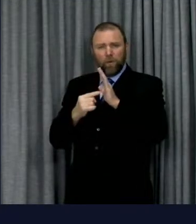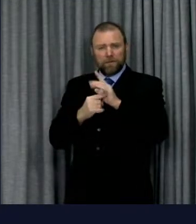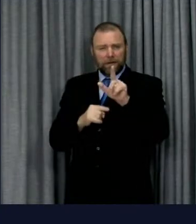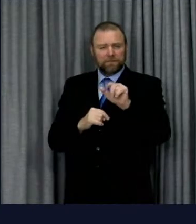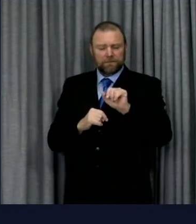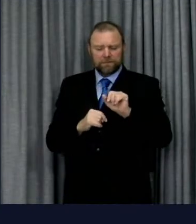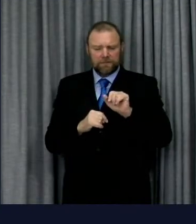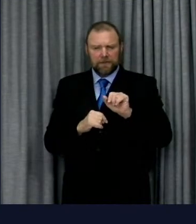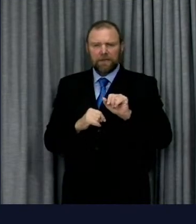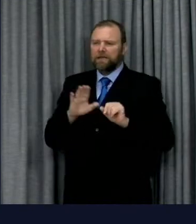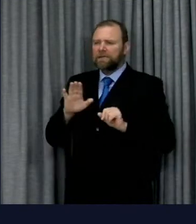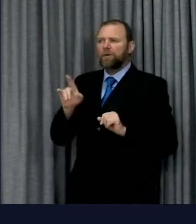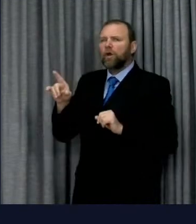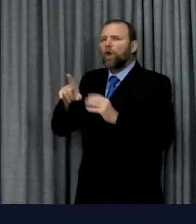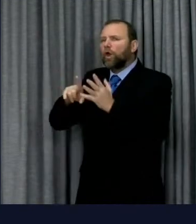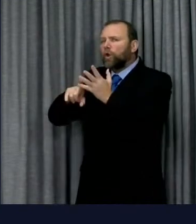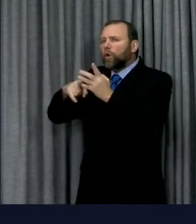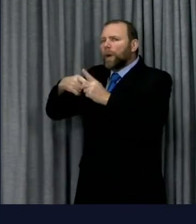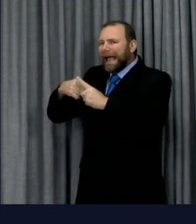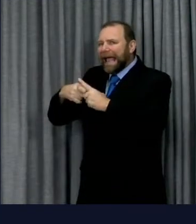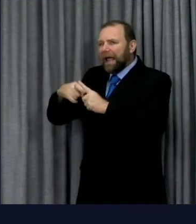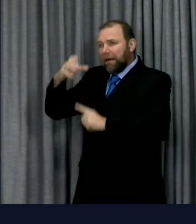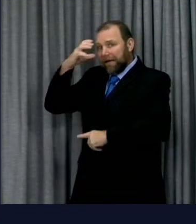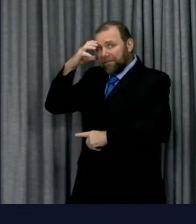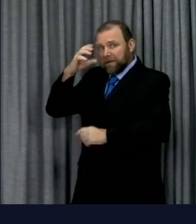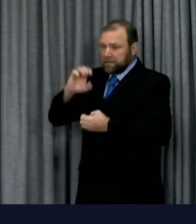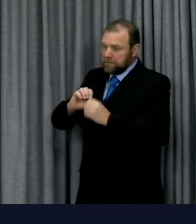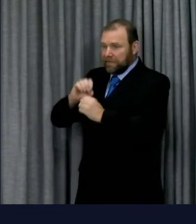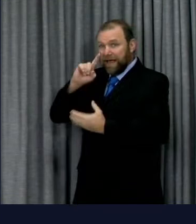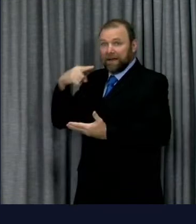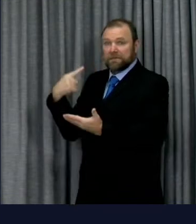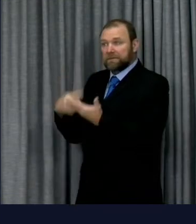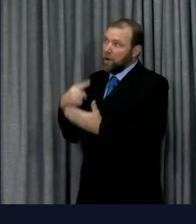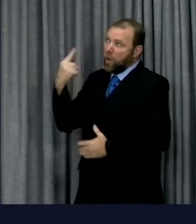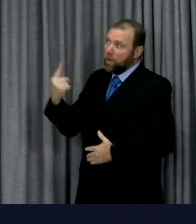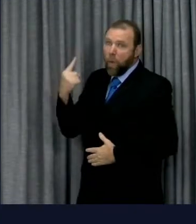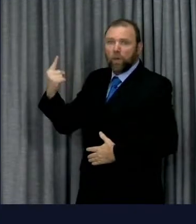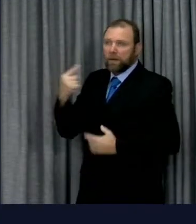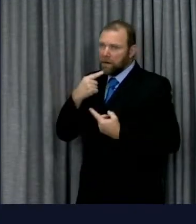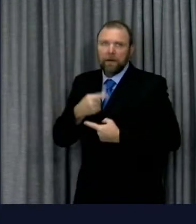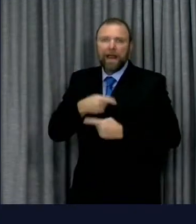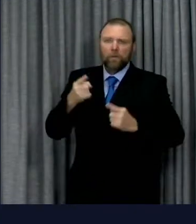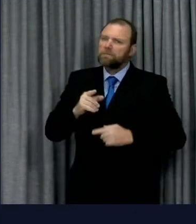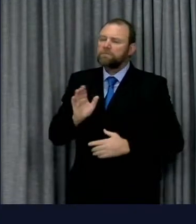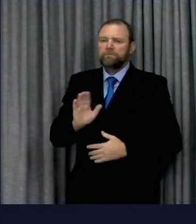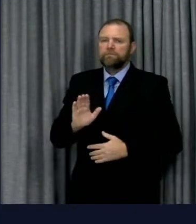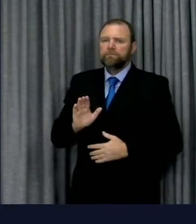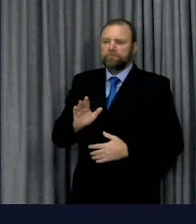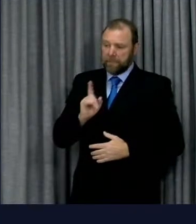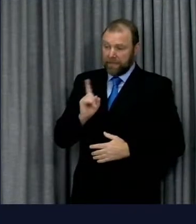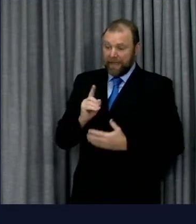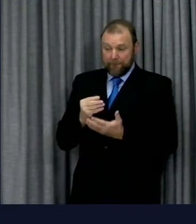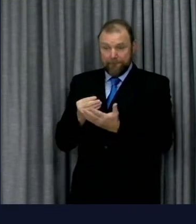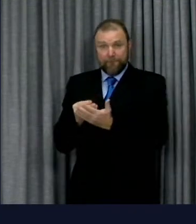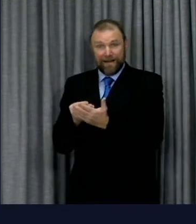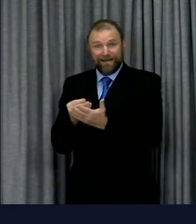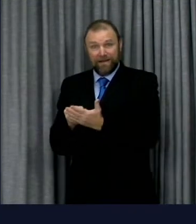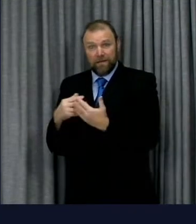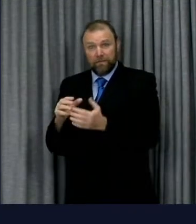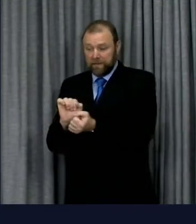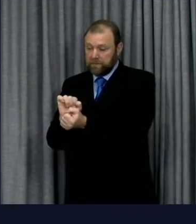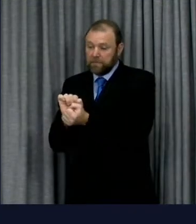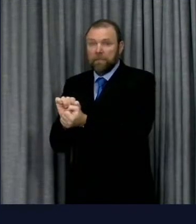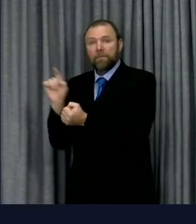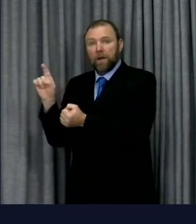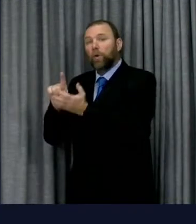decision for the UK government to make alone and then to announce it to the rest of us. This is money that has been retained by the